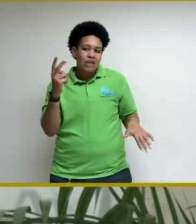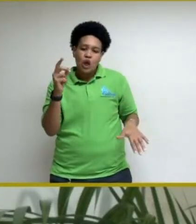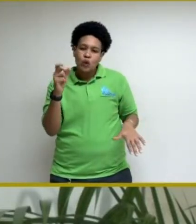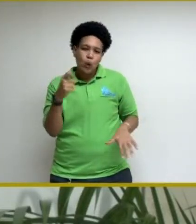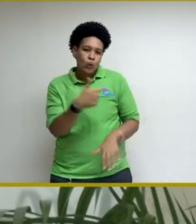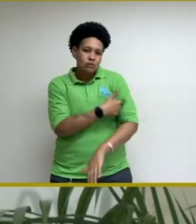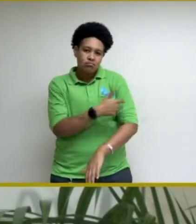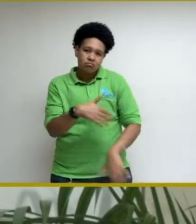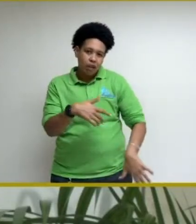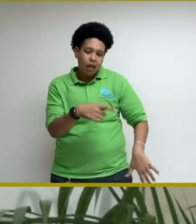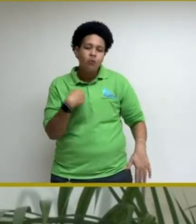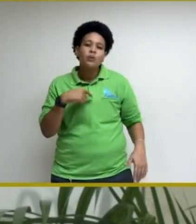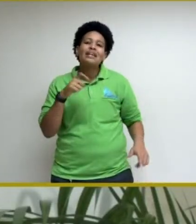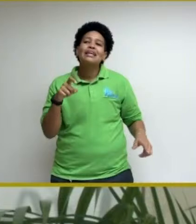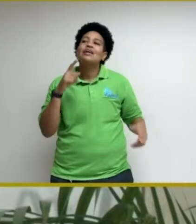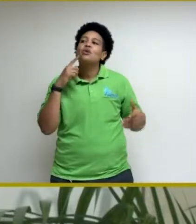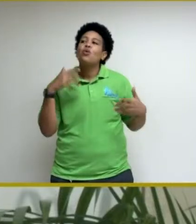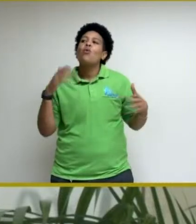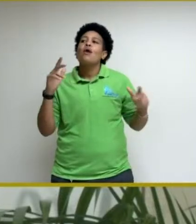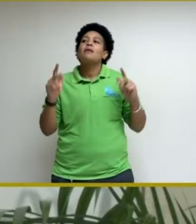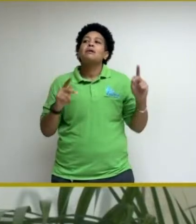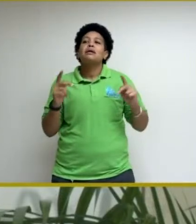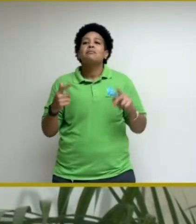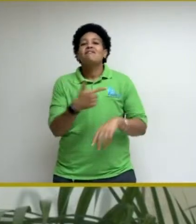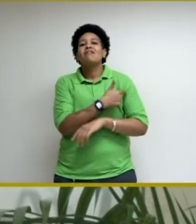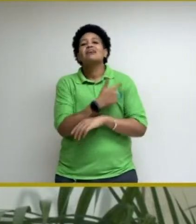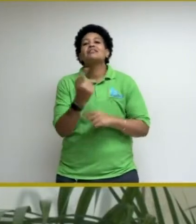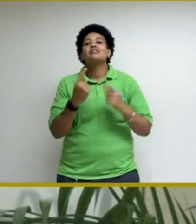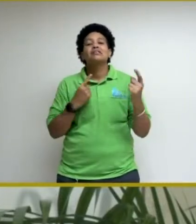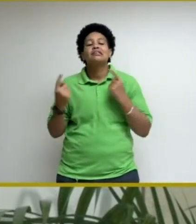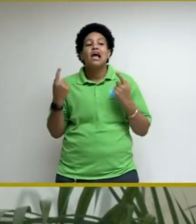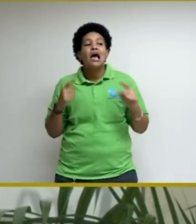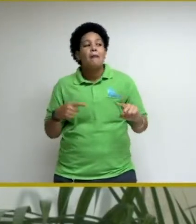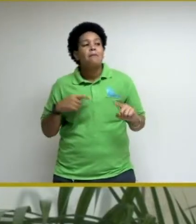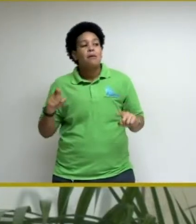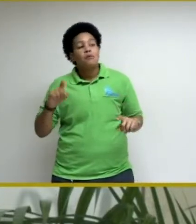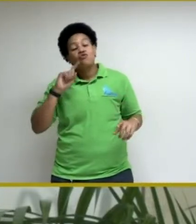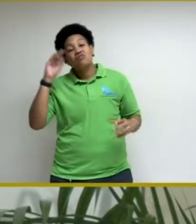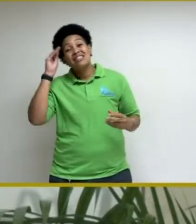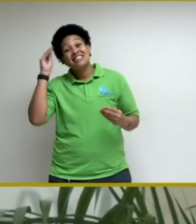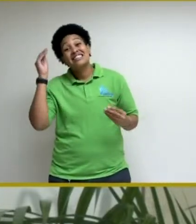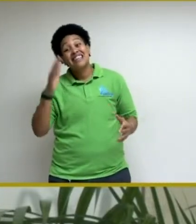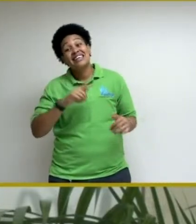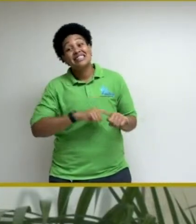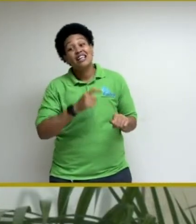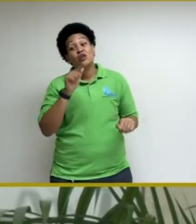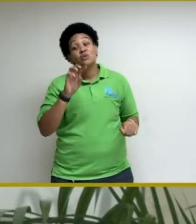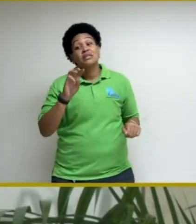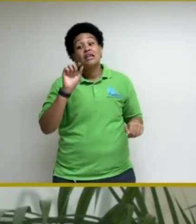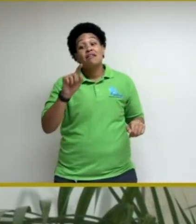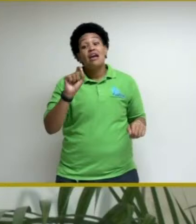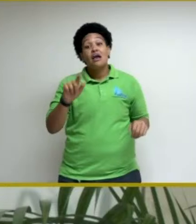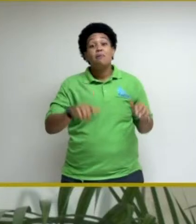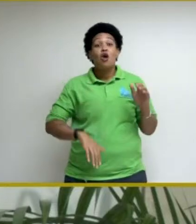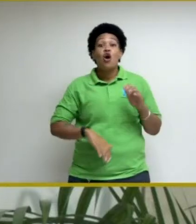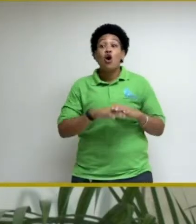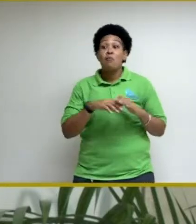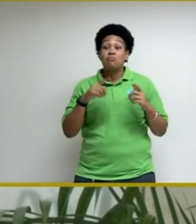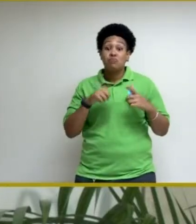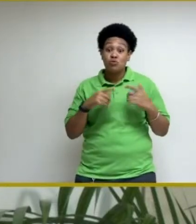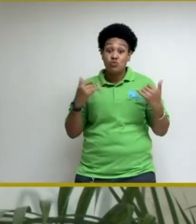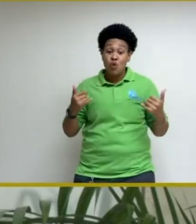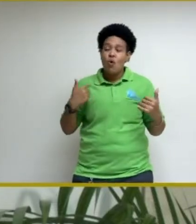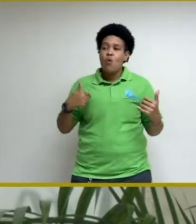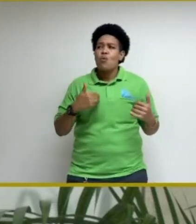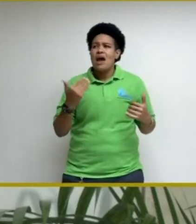doses, that we need to get those persons vaccinated. And I must say that starting on the 26th of April up until now,